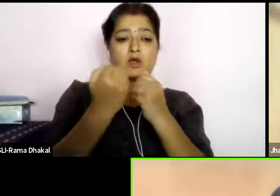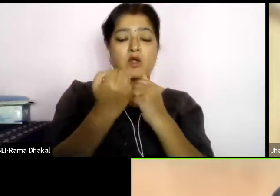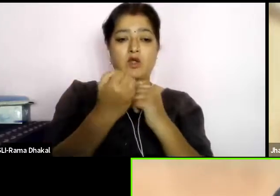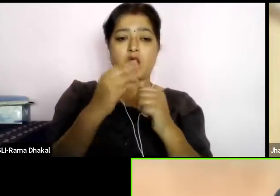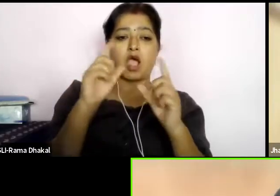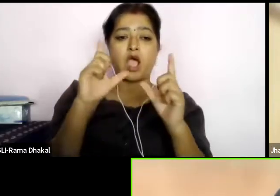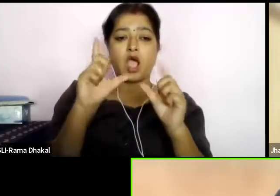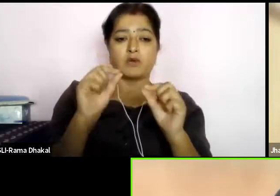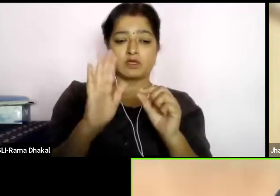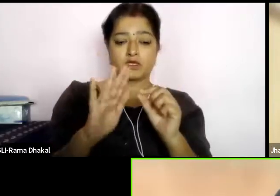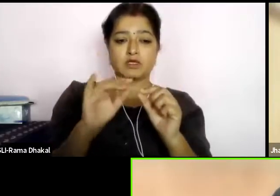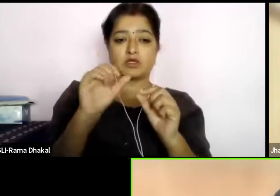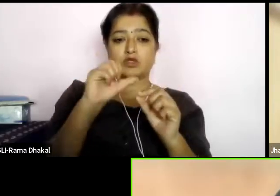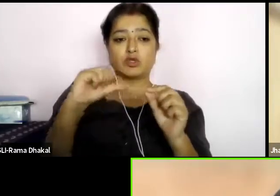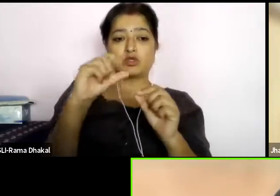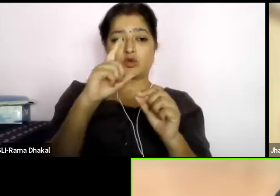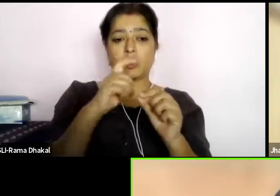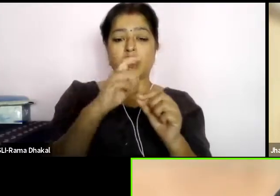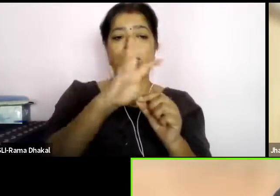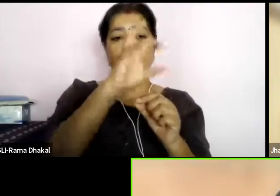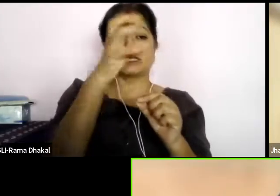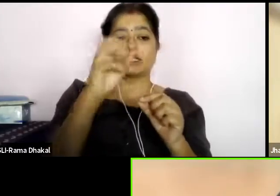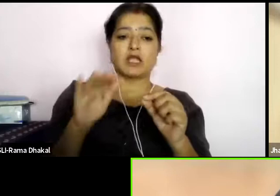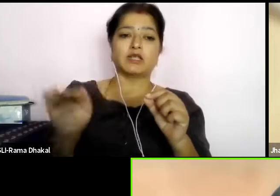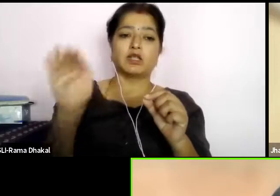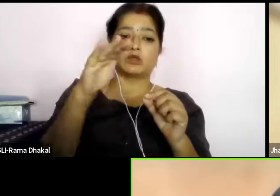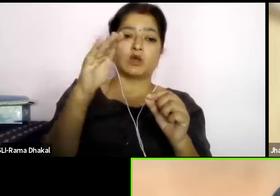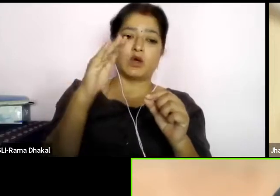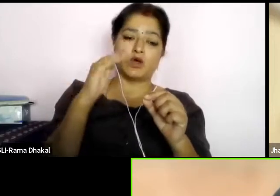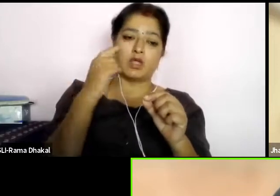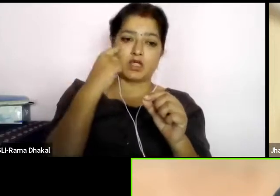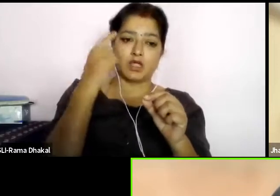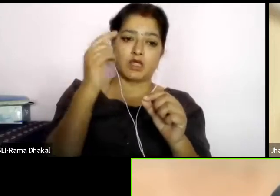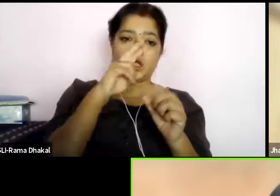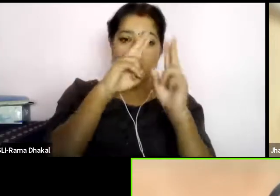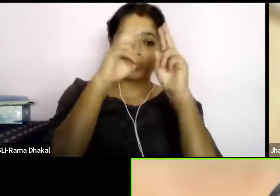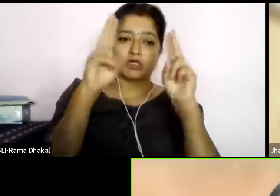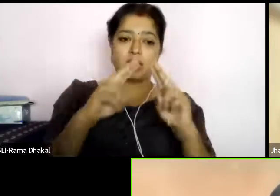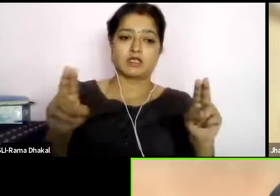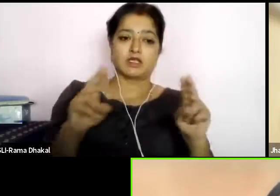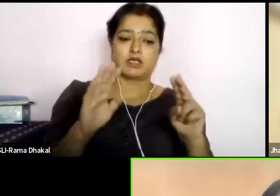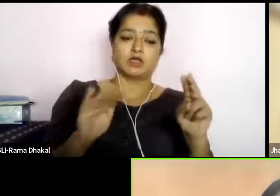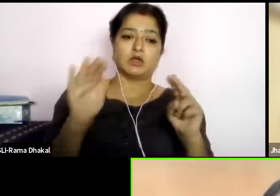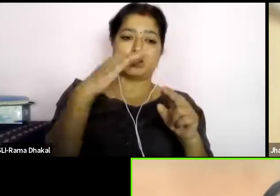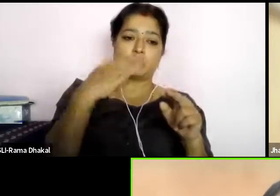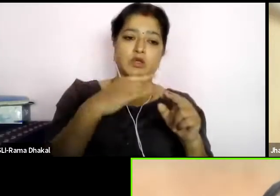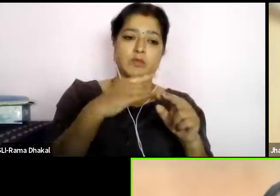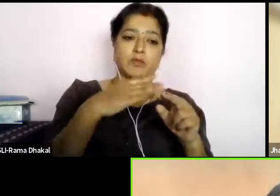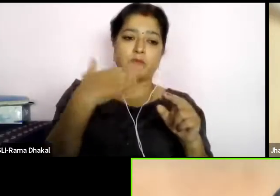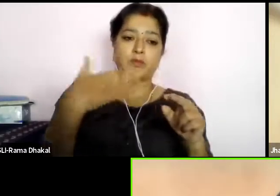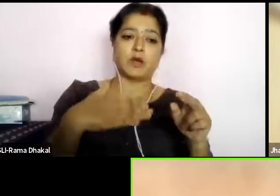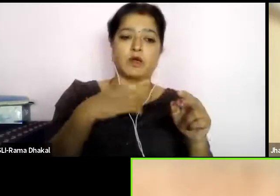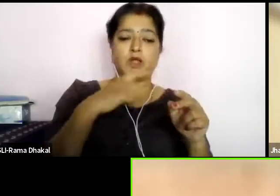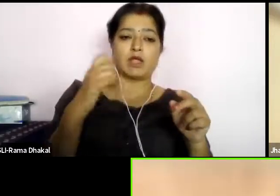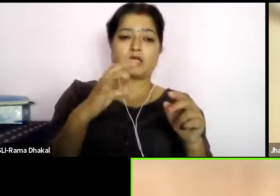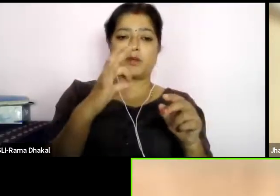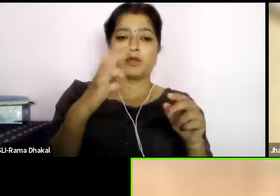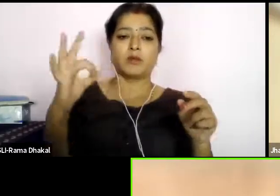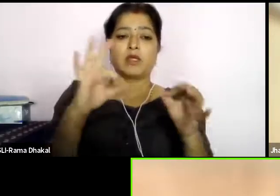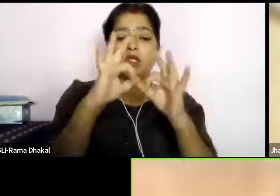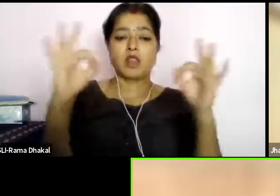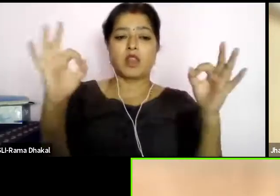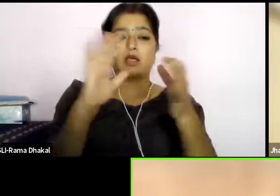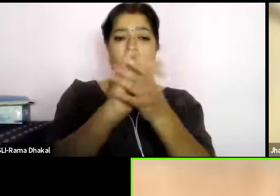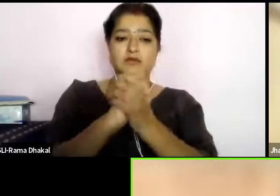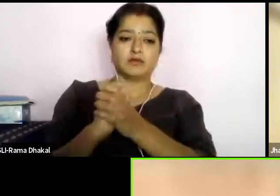in terms of that building allies and cross-movement collaboration, I would see that the long-term